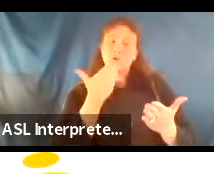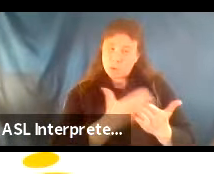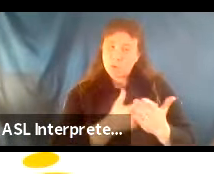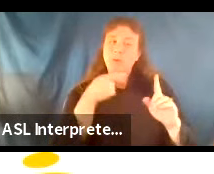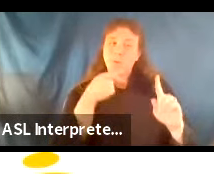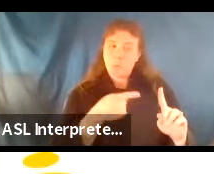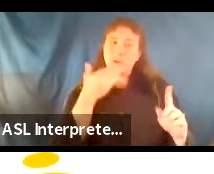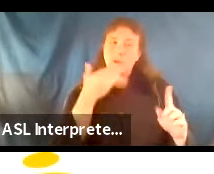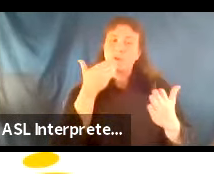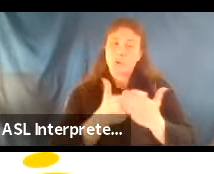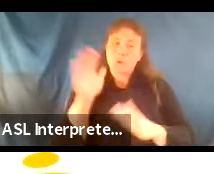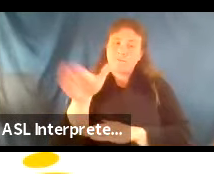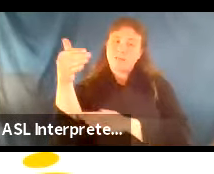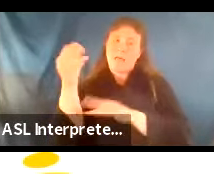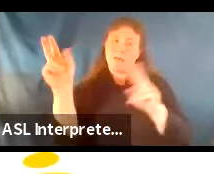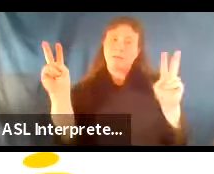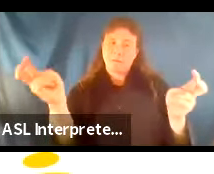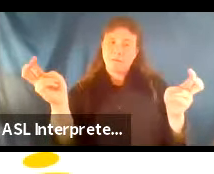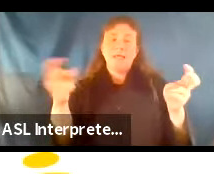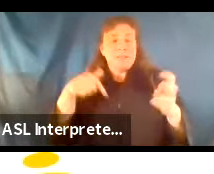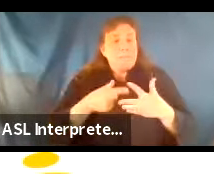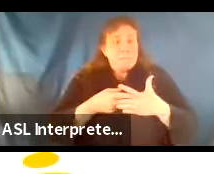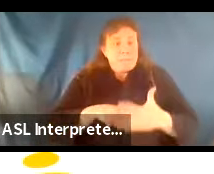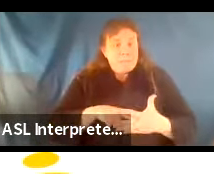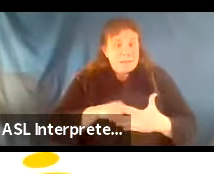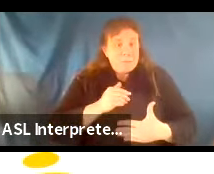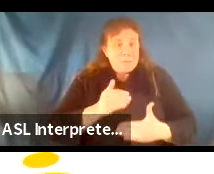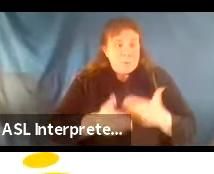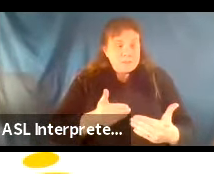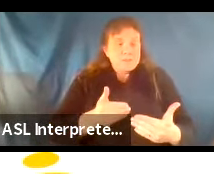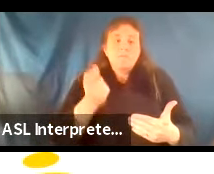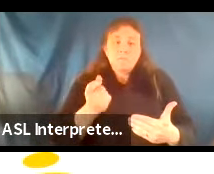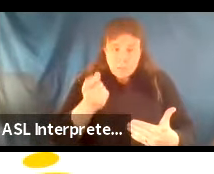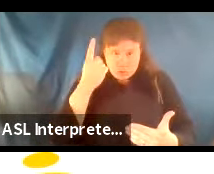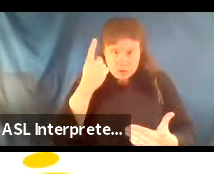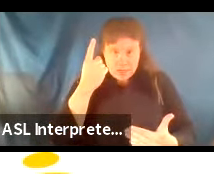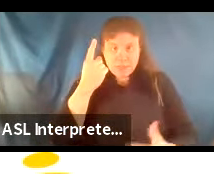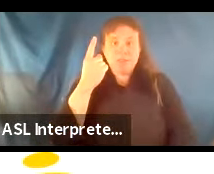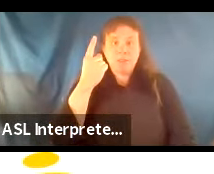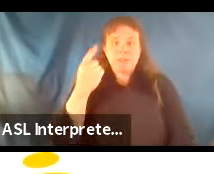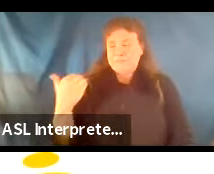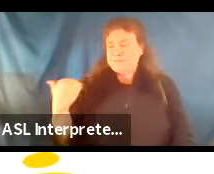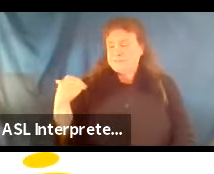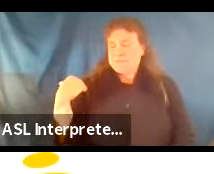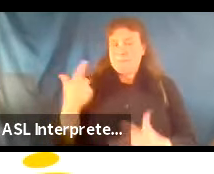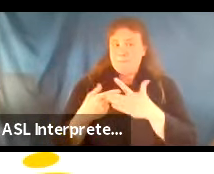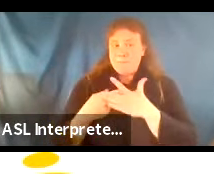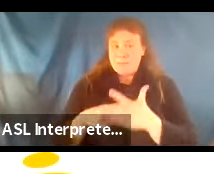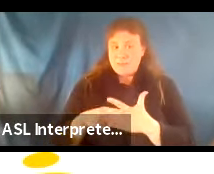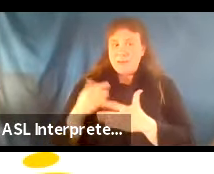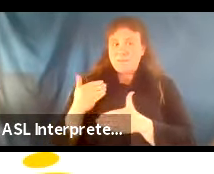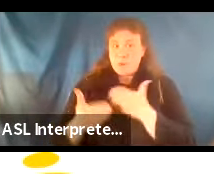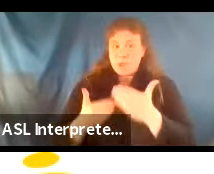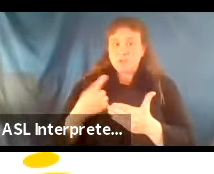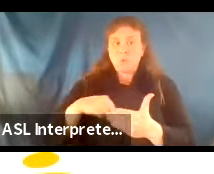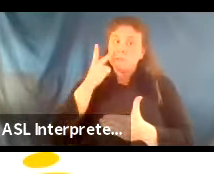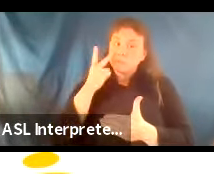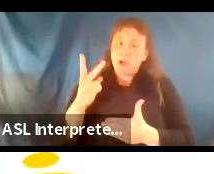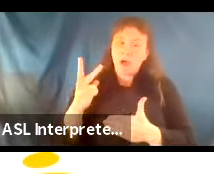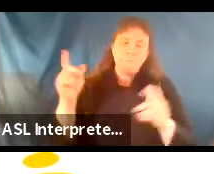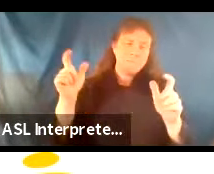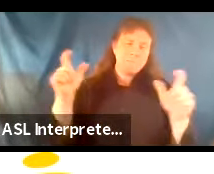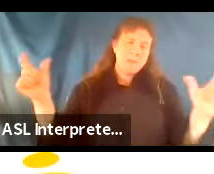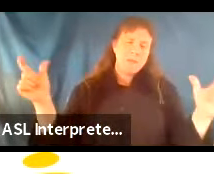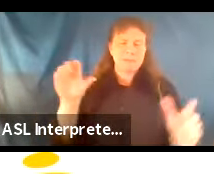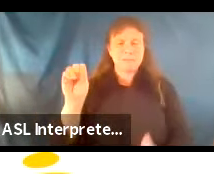to understand that we recognize that at the beginning of this whole process, we saw a lot of the mega sites go up, right? And that's awesome and great.